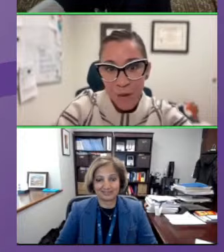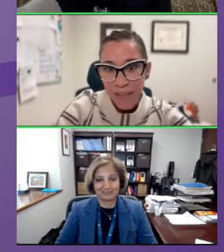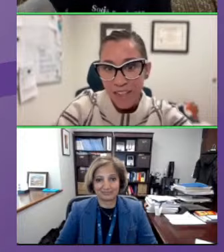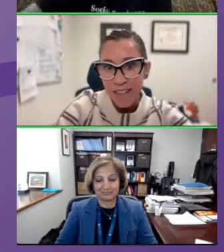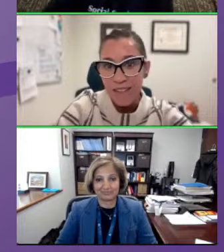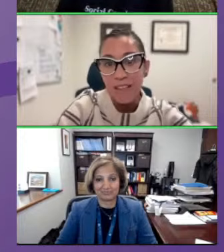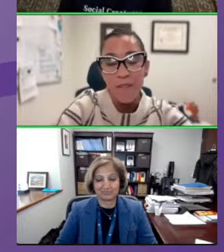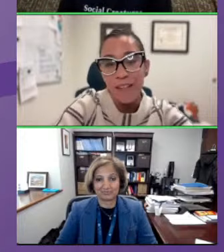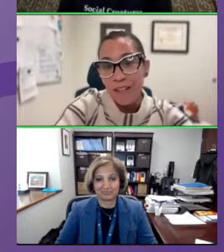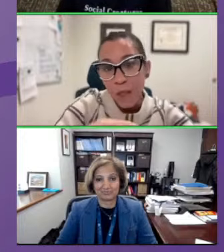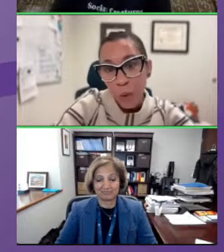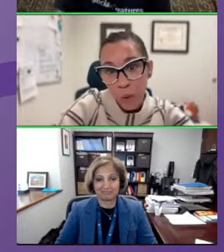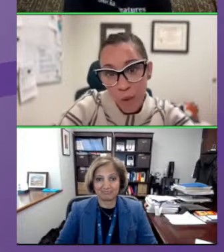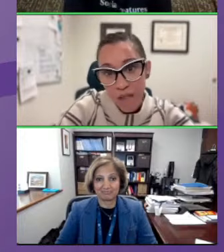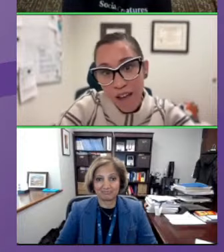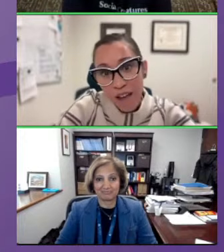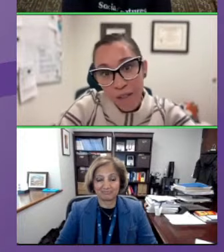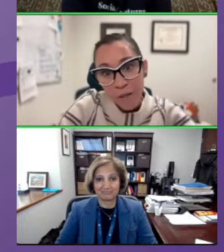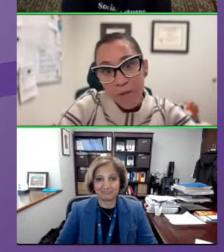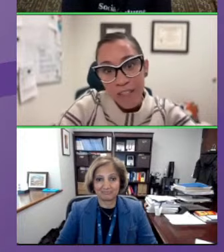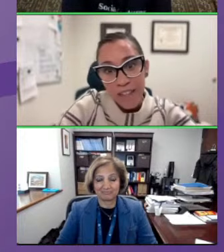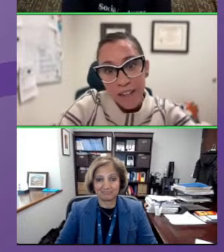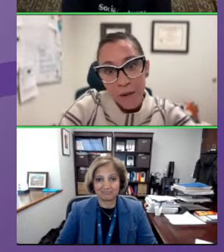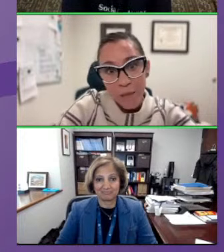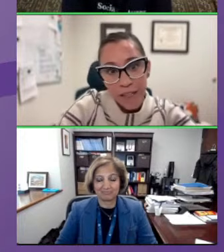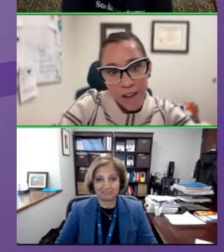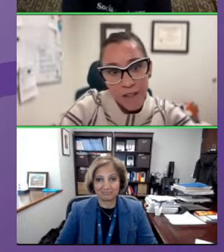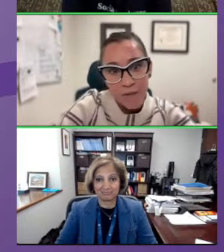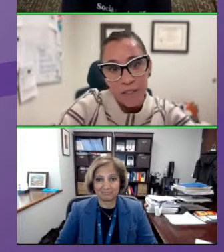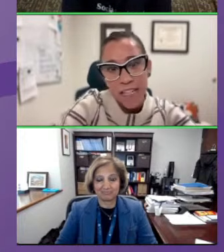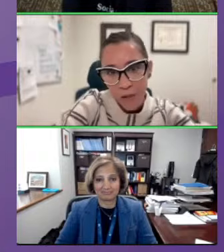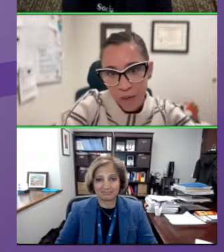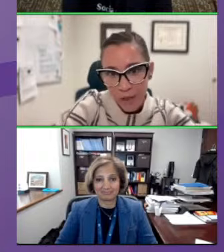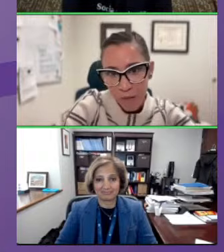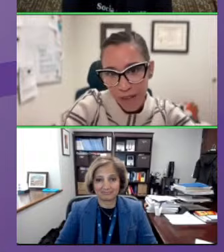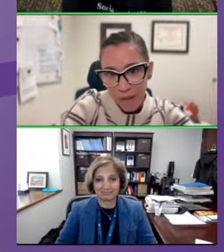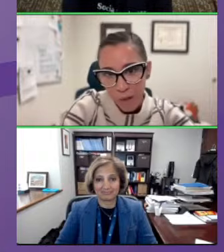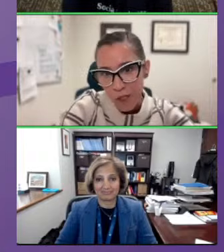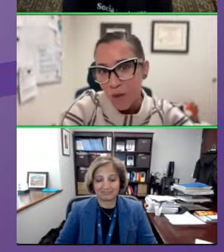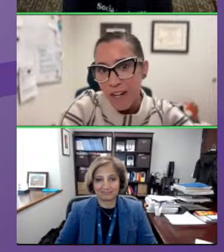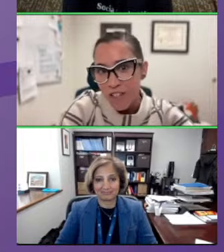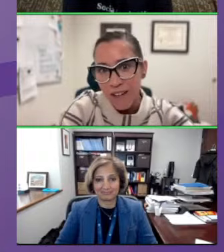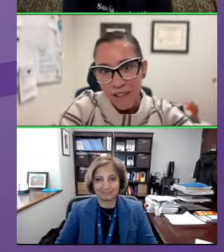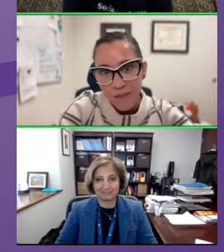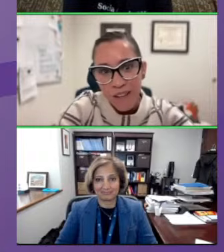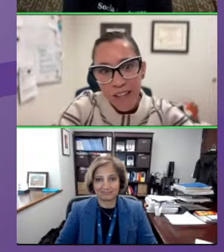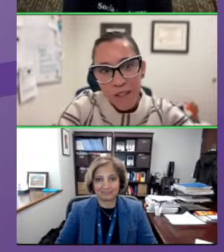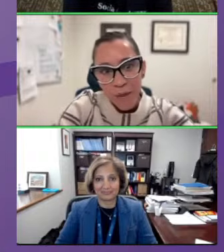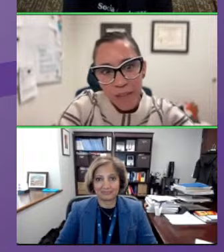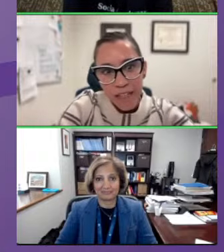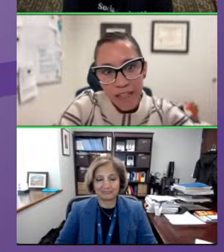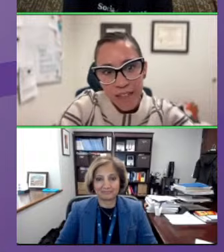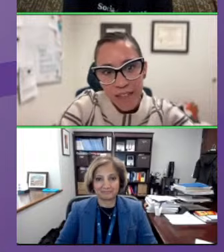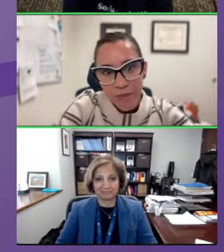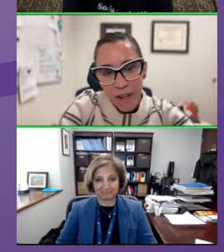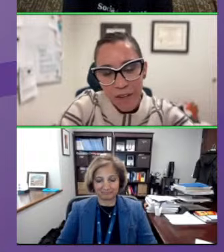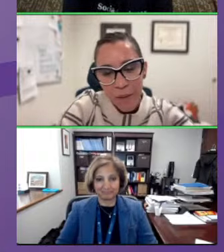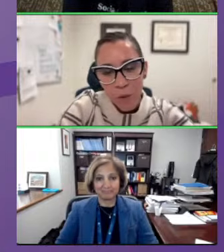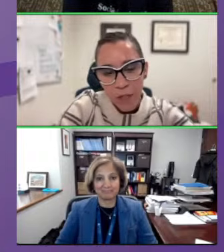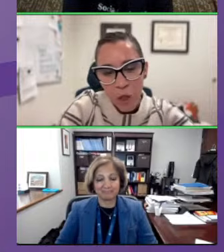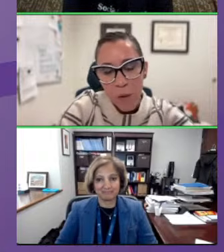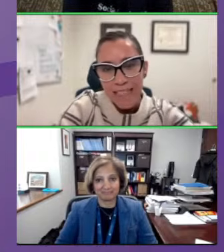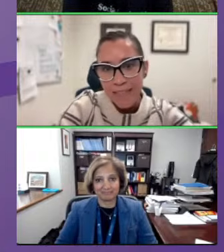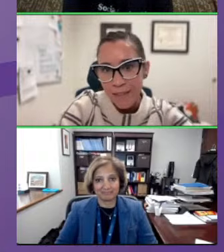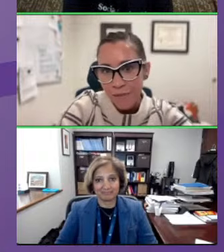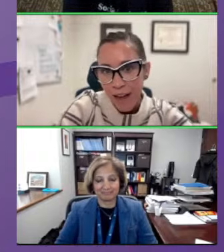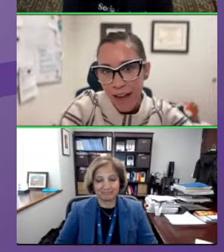saw patients significantly lose their function because of continuing to be in the push-crash cycle. So it is very important